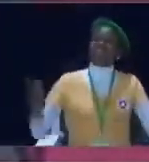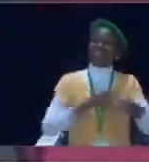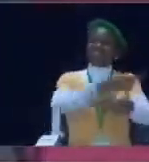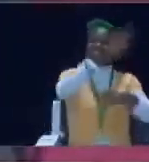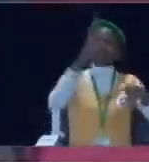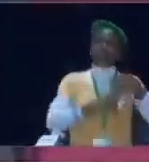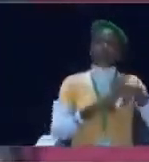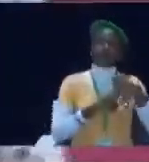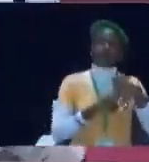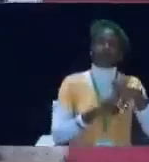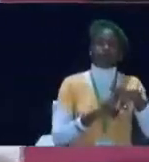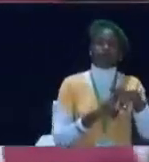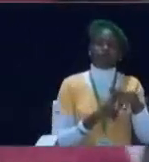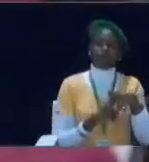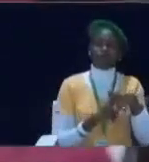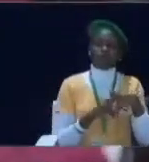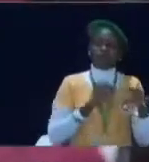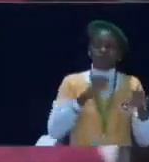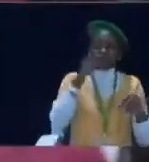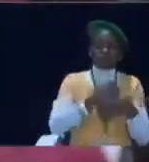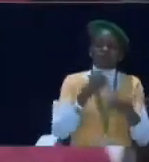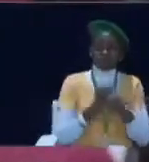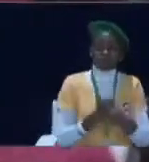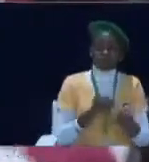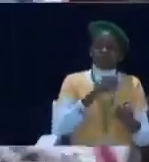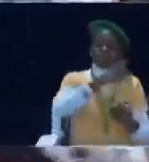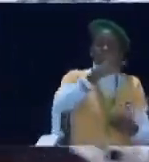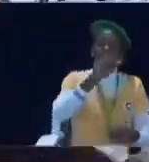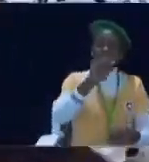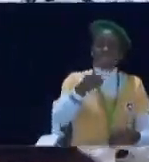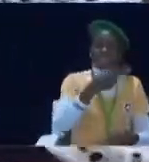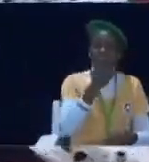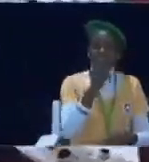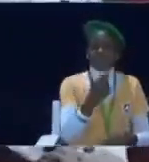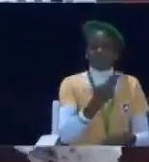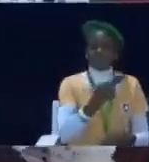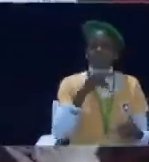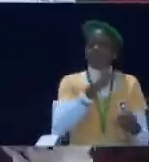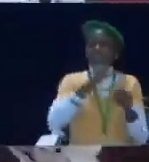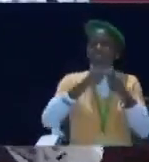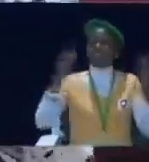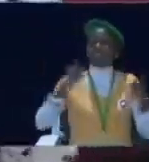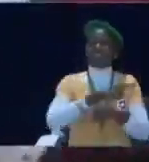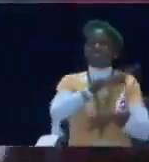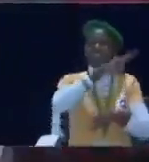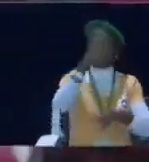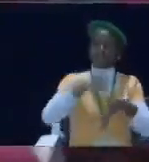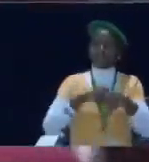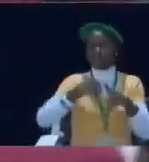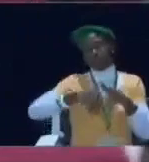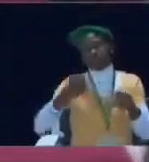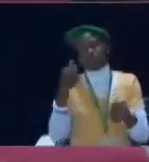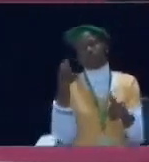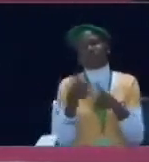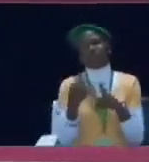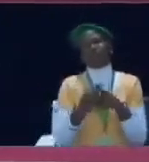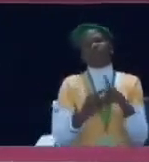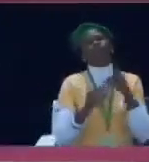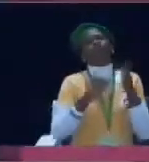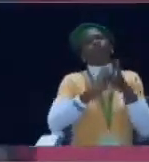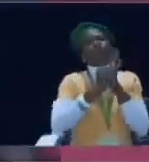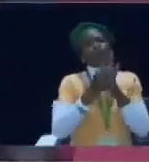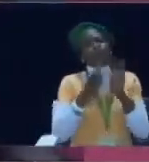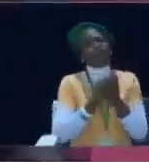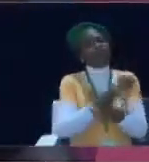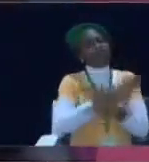nation. I am making Japheth a great nation. In other words, those who do